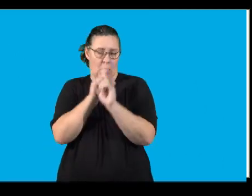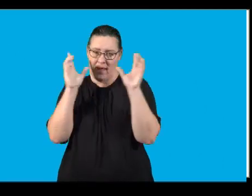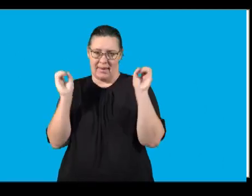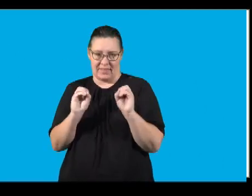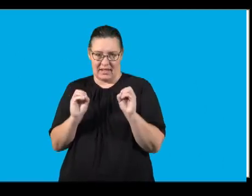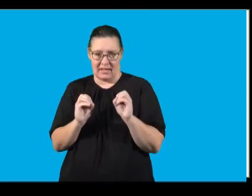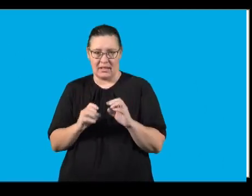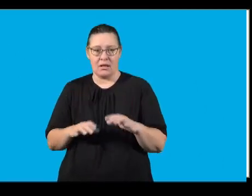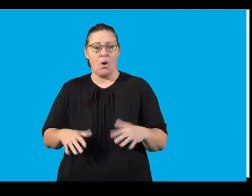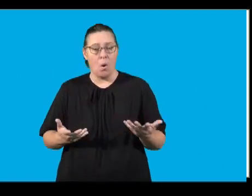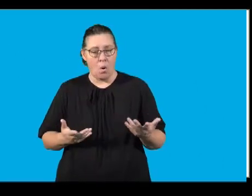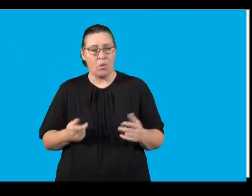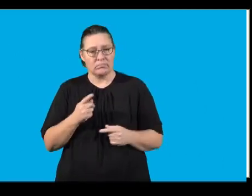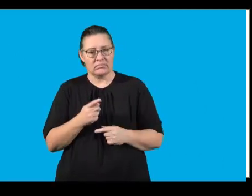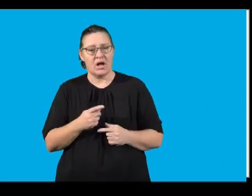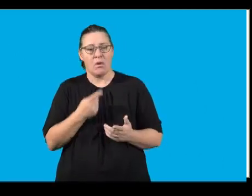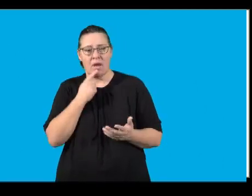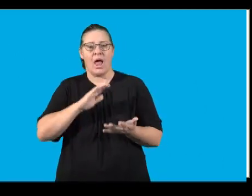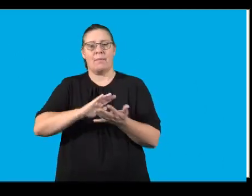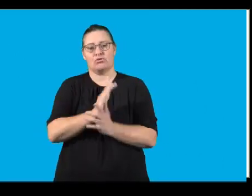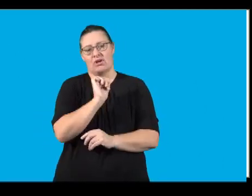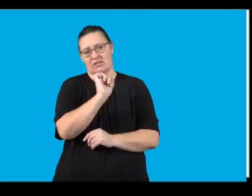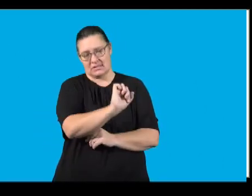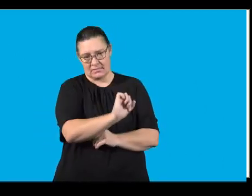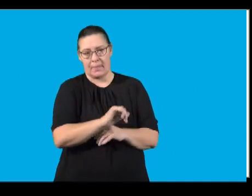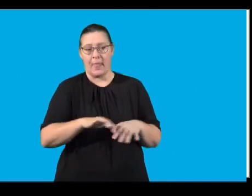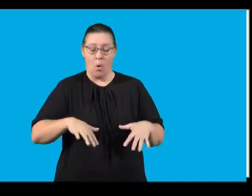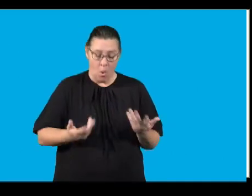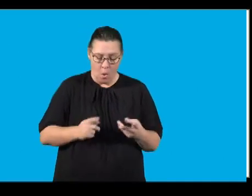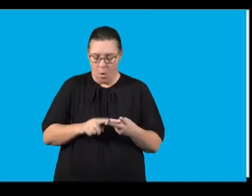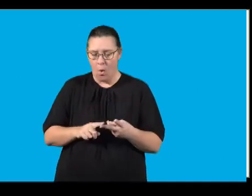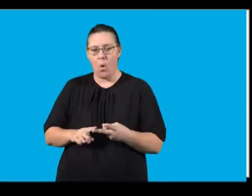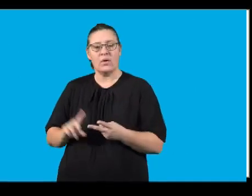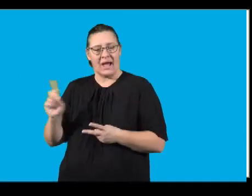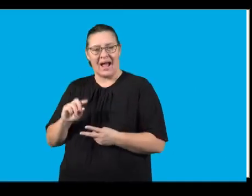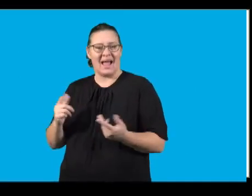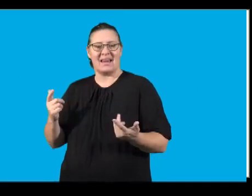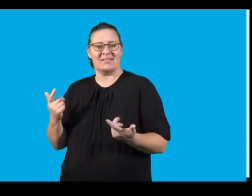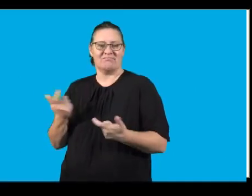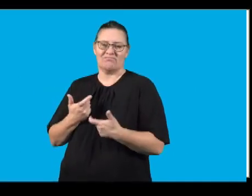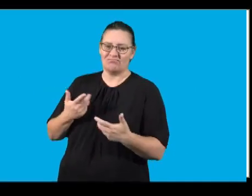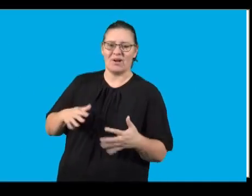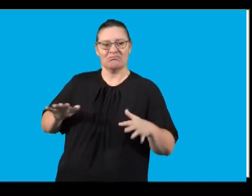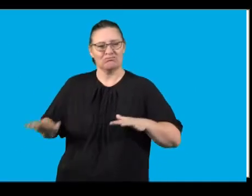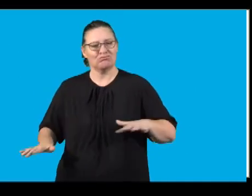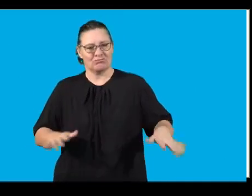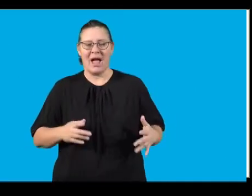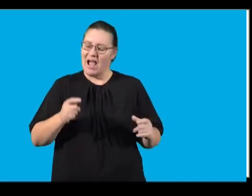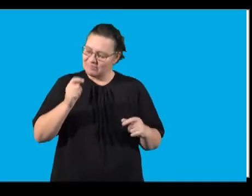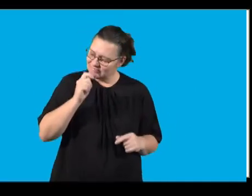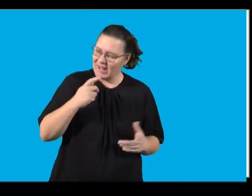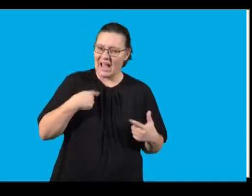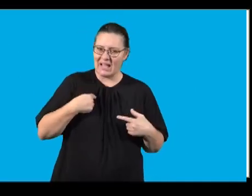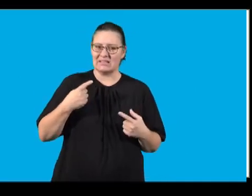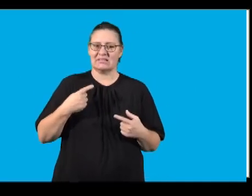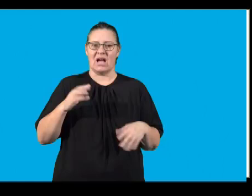therefore he seems to be in appreciation of her. Or Duncan is humorous, as he is wittily admitting that he is troubling